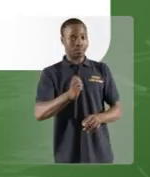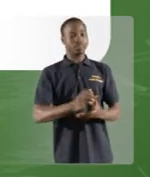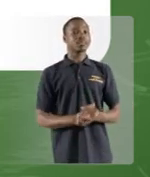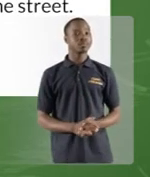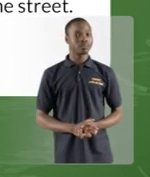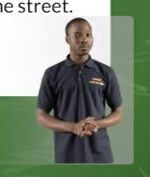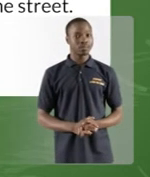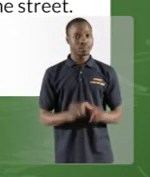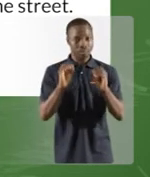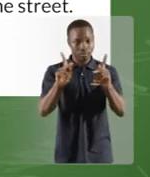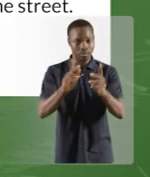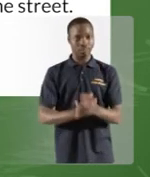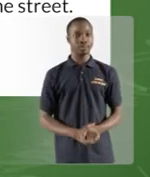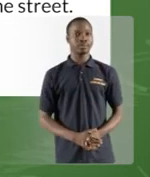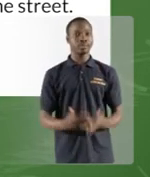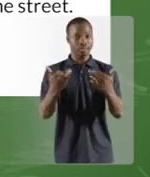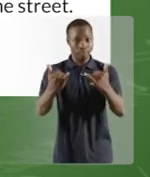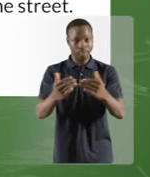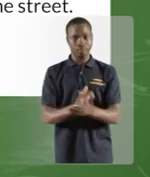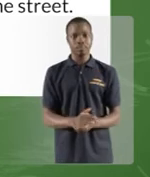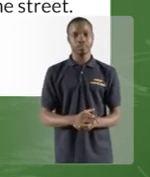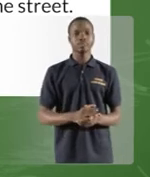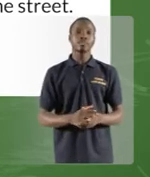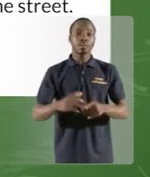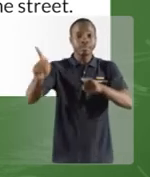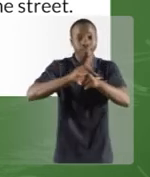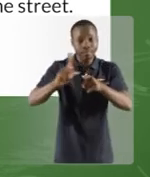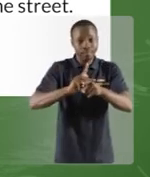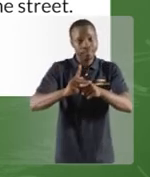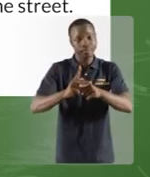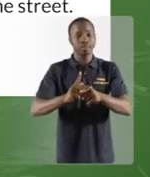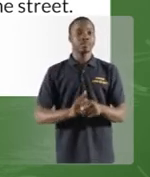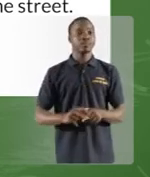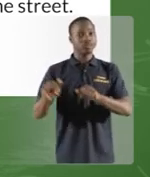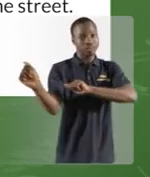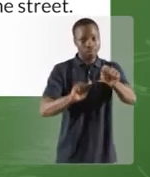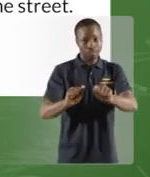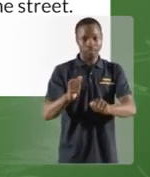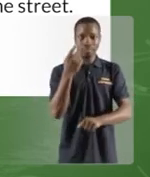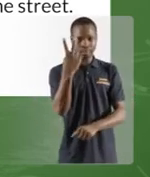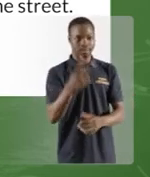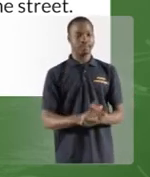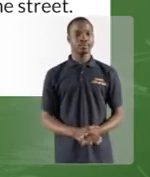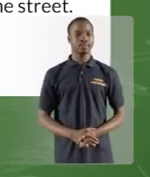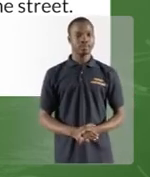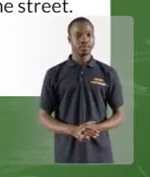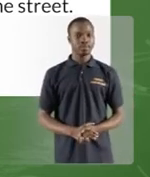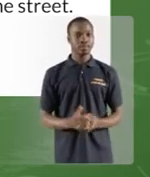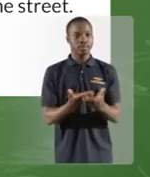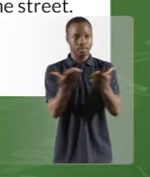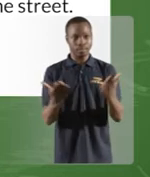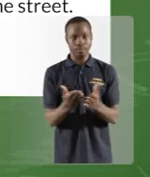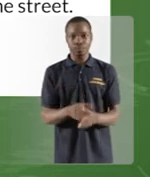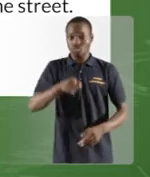Okay? Well done. Now let's move on to our practice activity. Practice 2. Okay? You're going